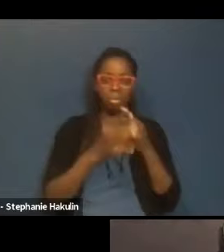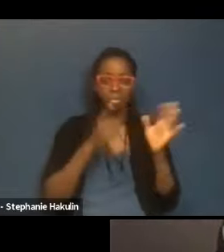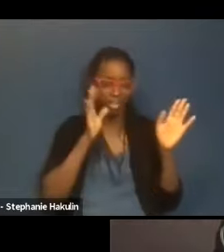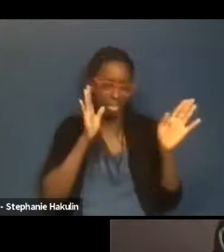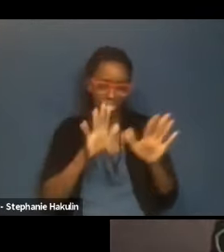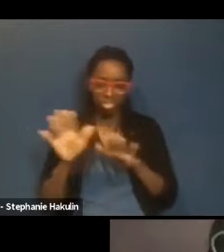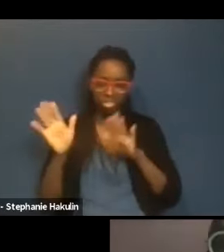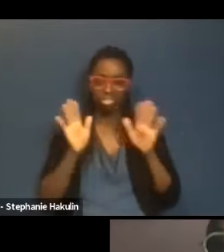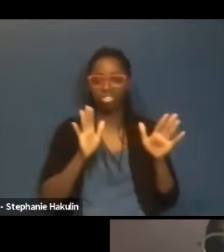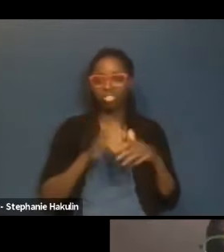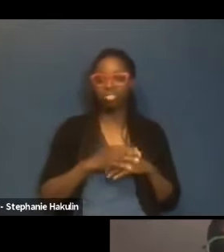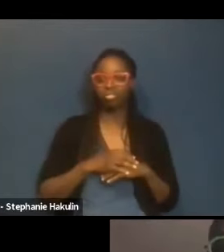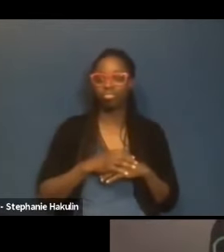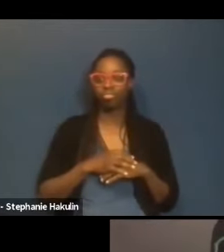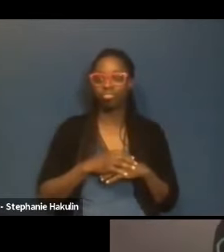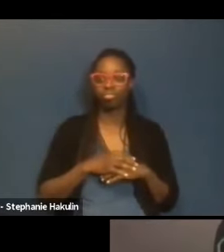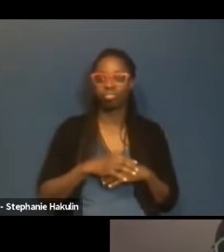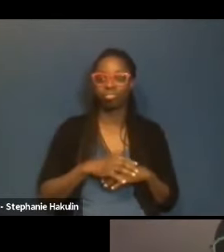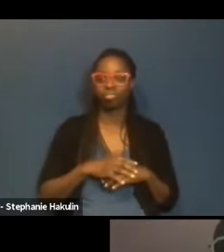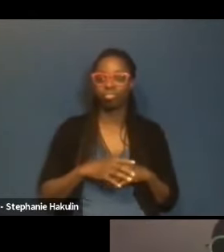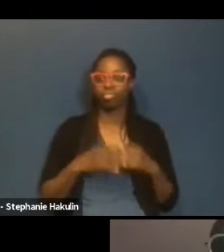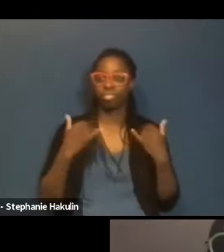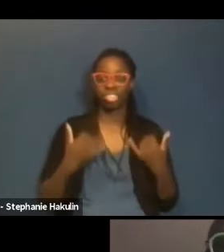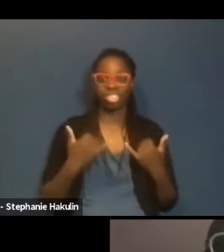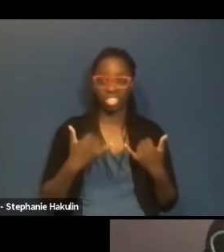somebody out here writing,